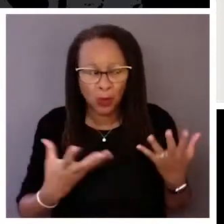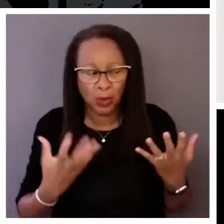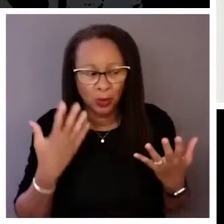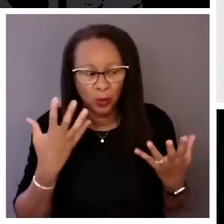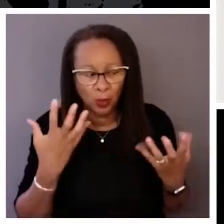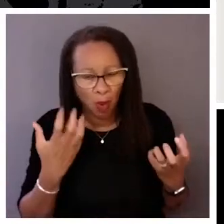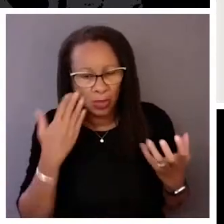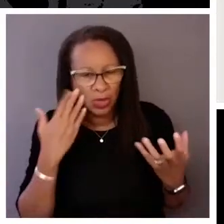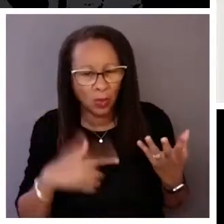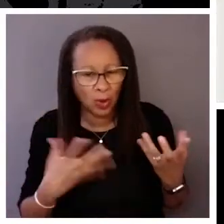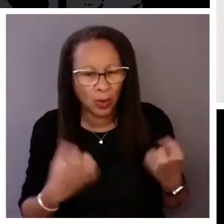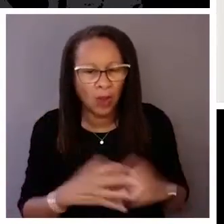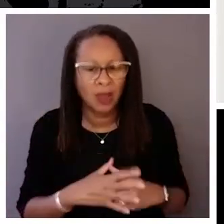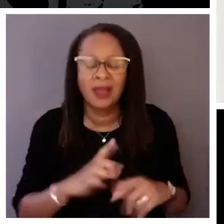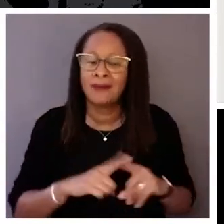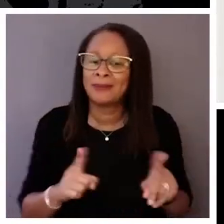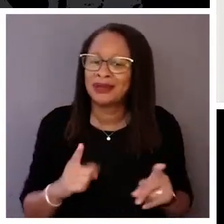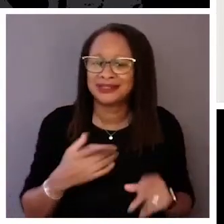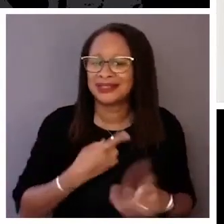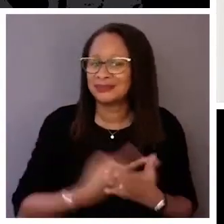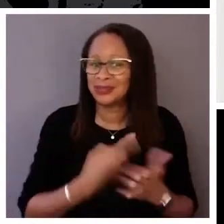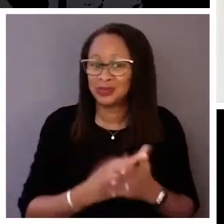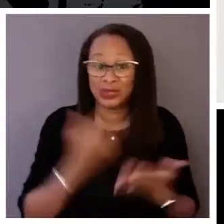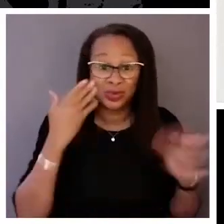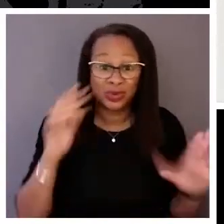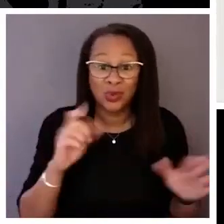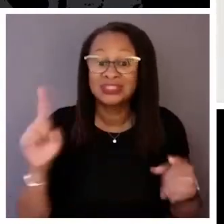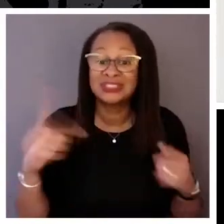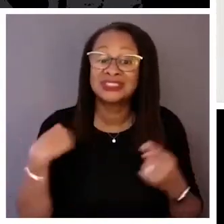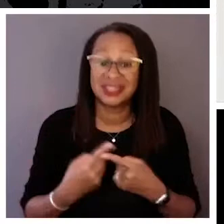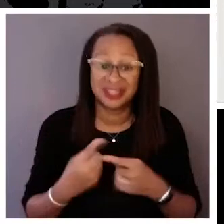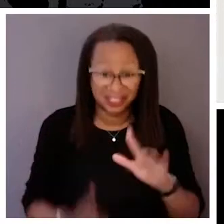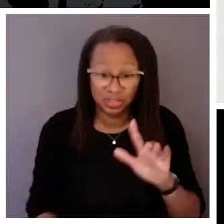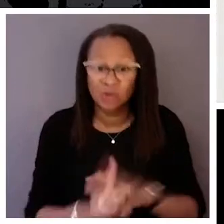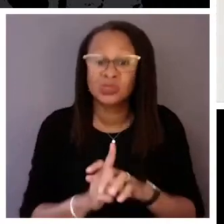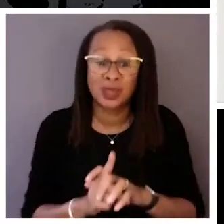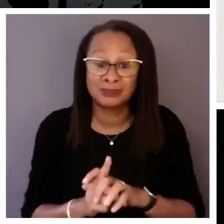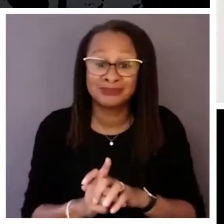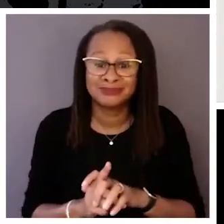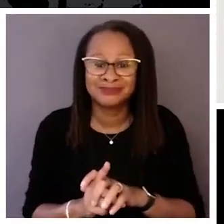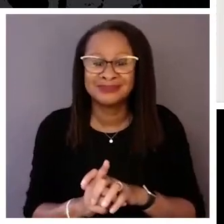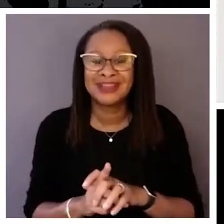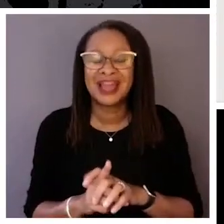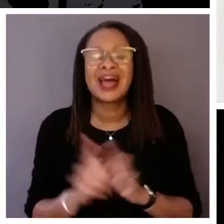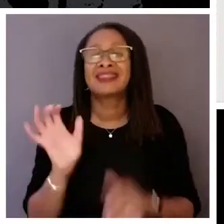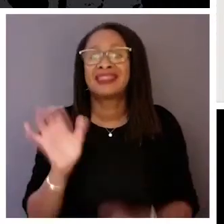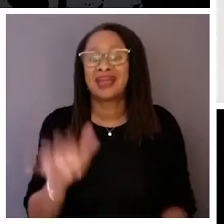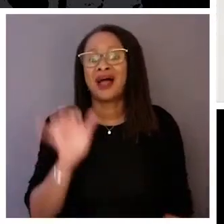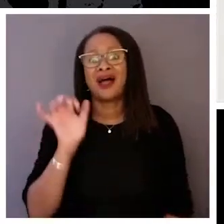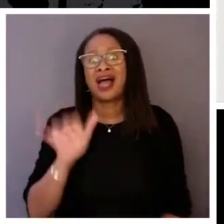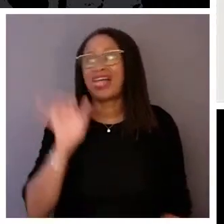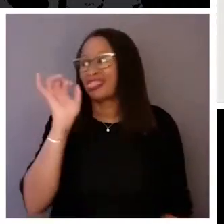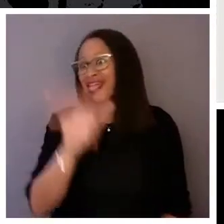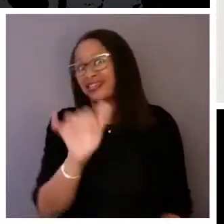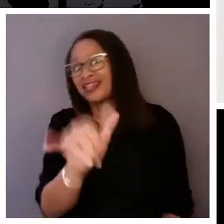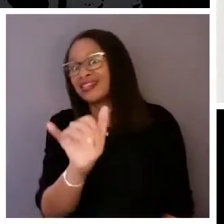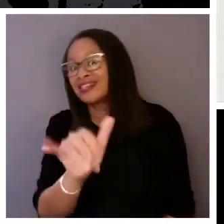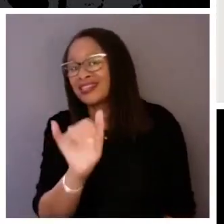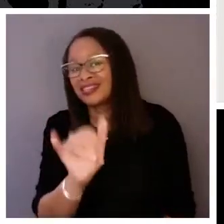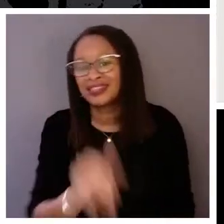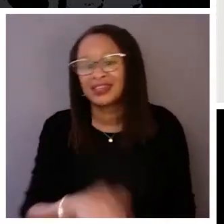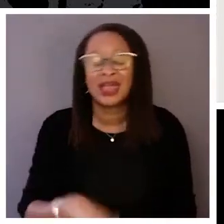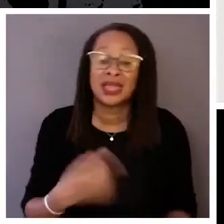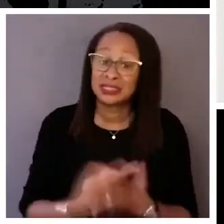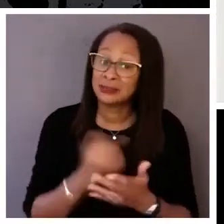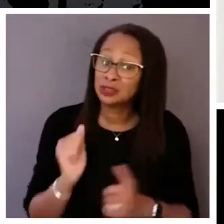but sometimes we don't know what we want until it's staring us in the face. And it also, sometimes also